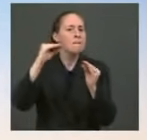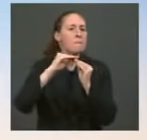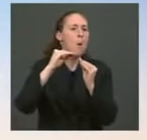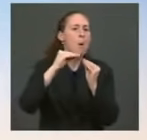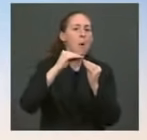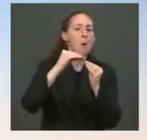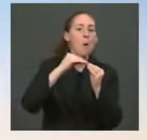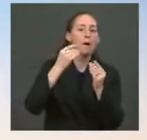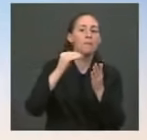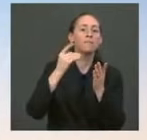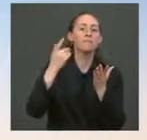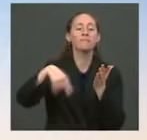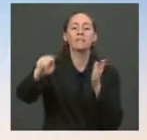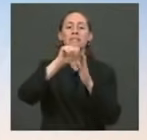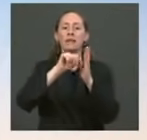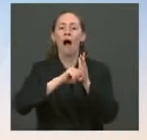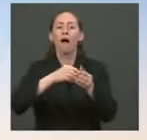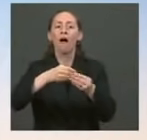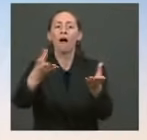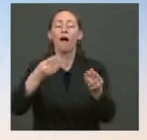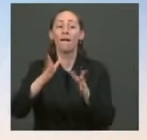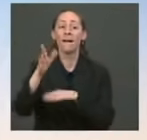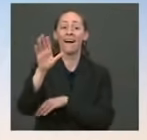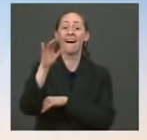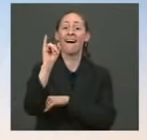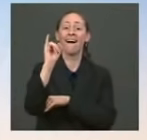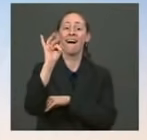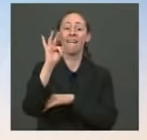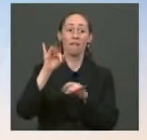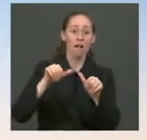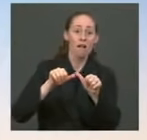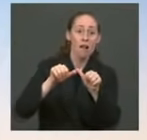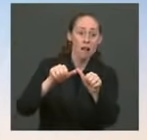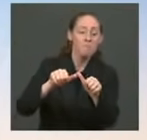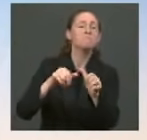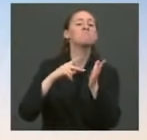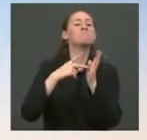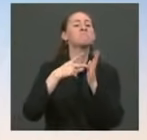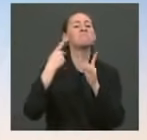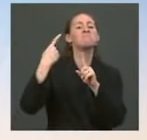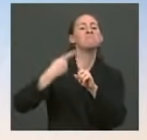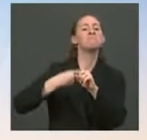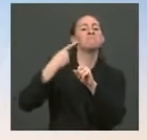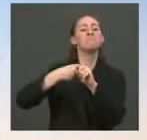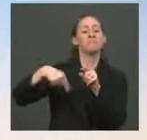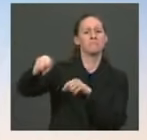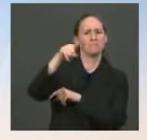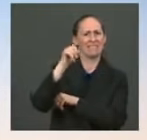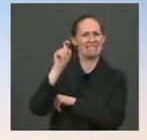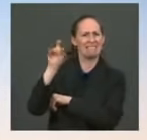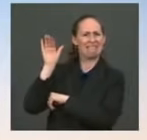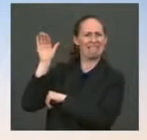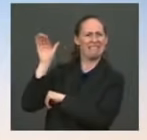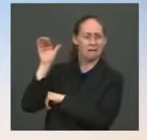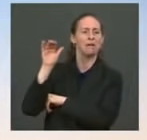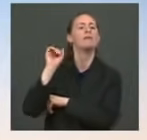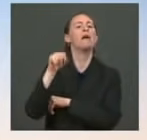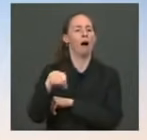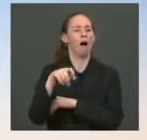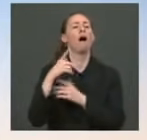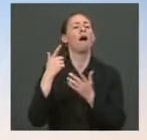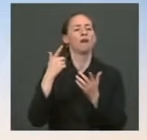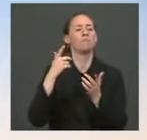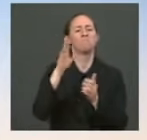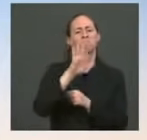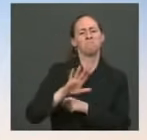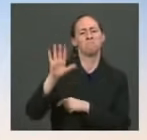this pace simply maintains, it would mean 3 million payments to renters in need and $16.7 billion in emergency rental assistance